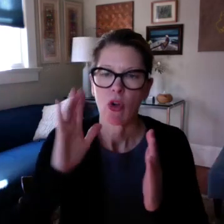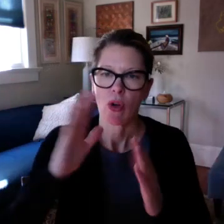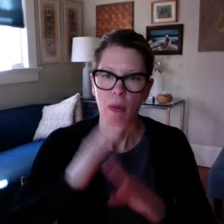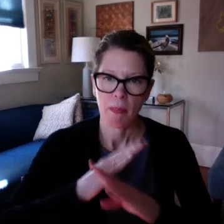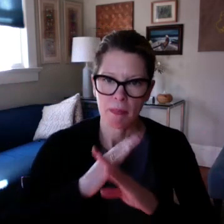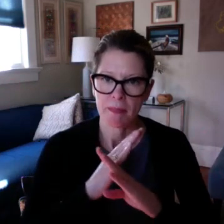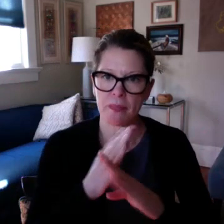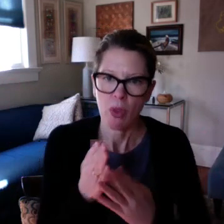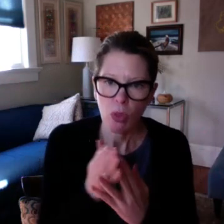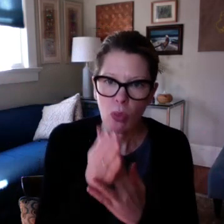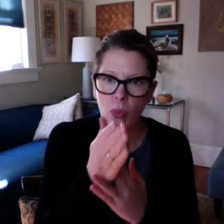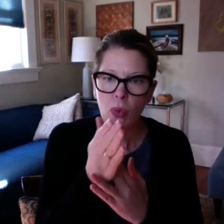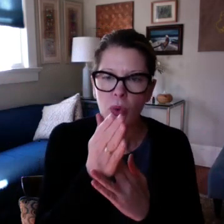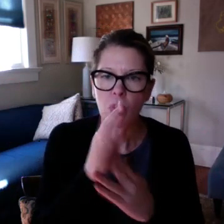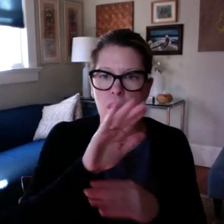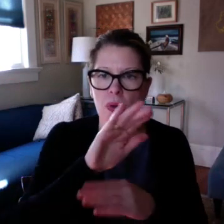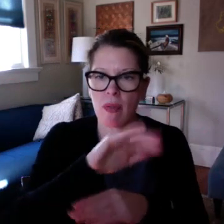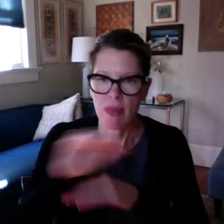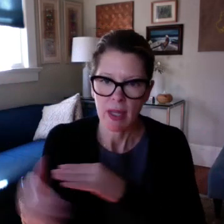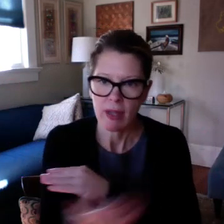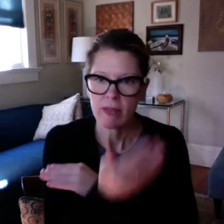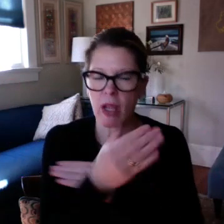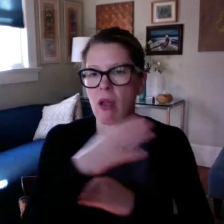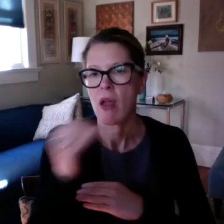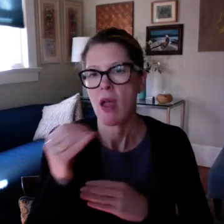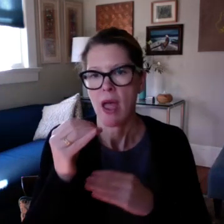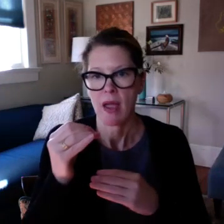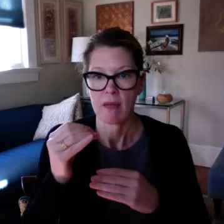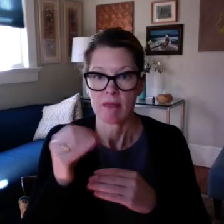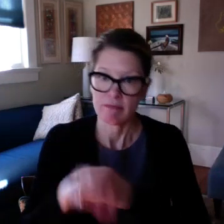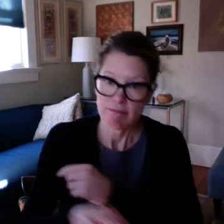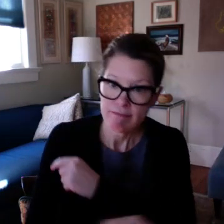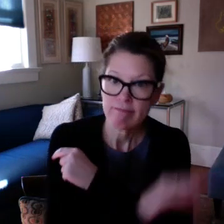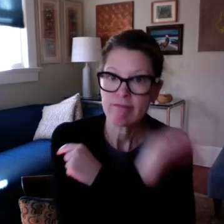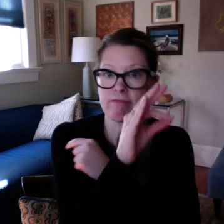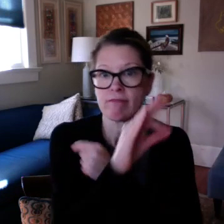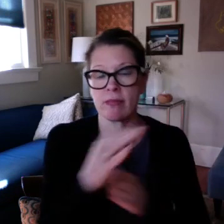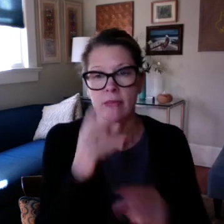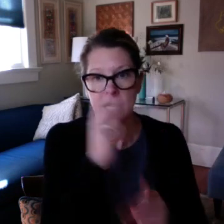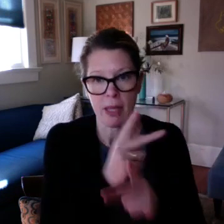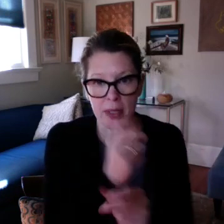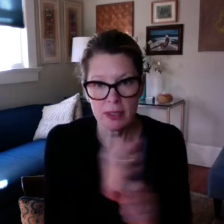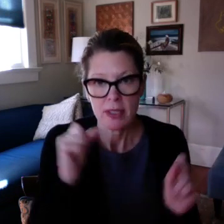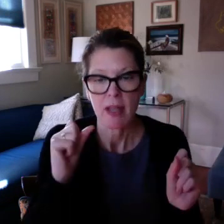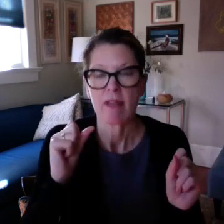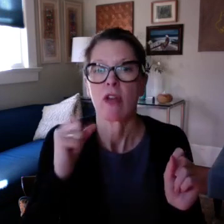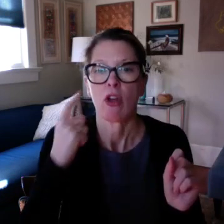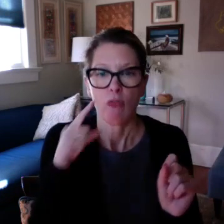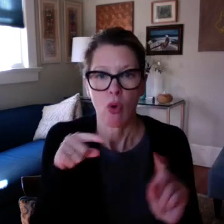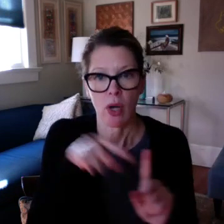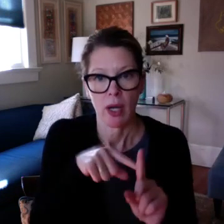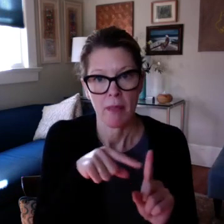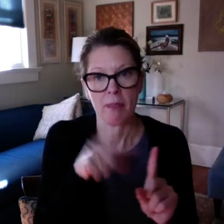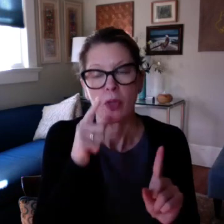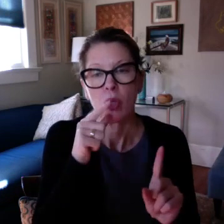coming night. Bring us in safety to the morning hours, through him who died and rose again for us,